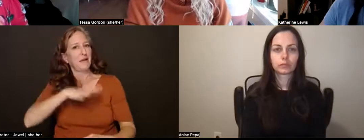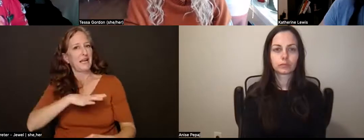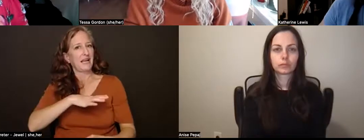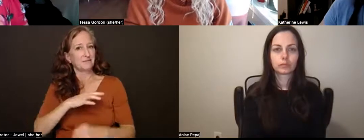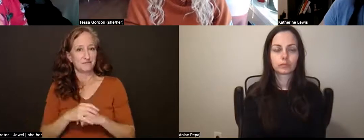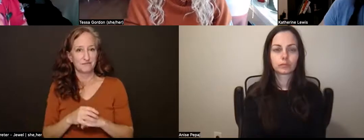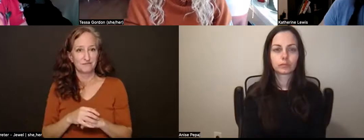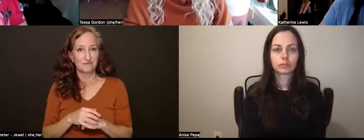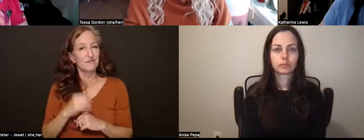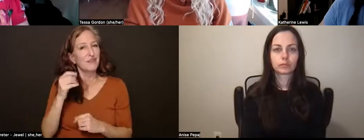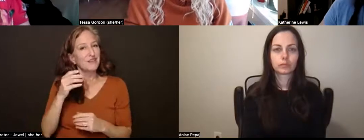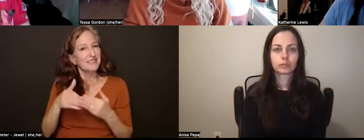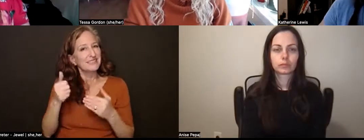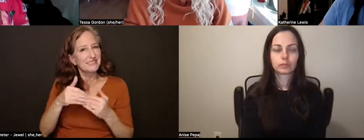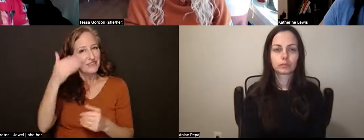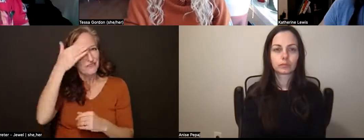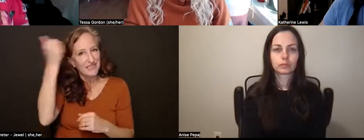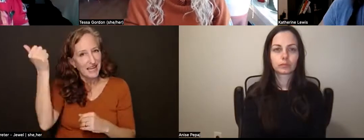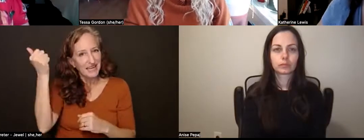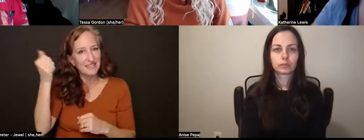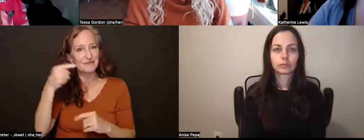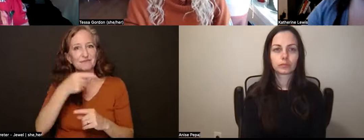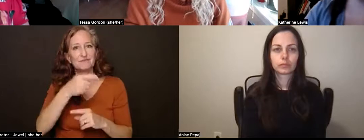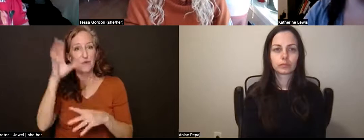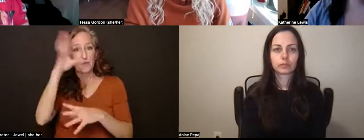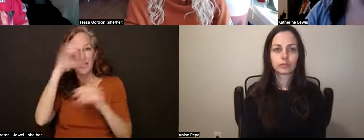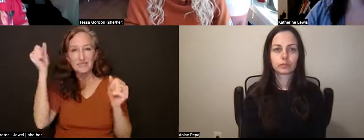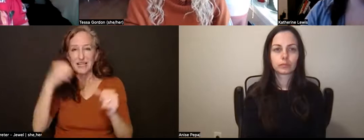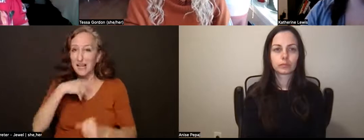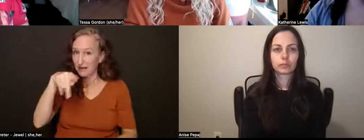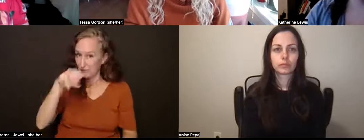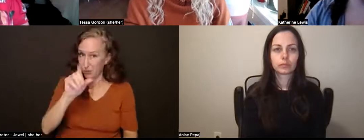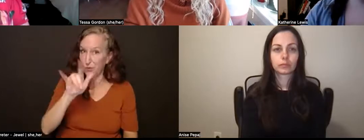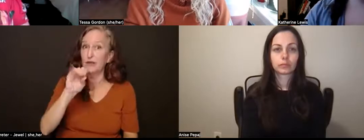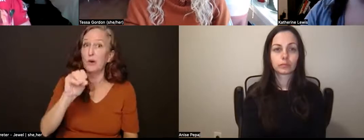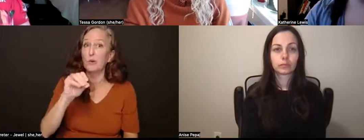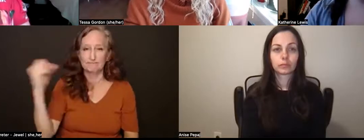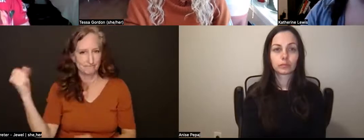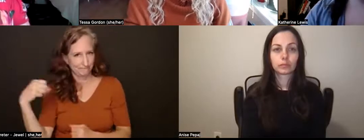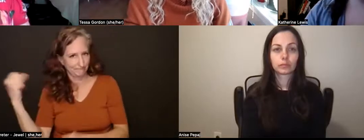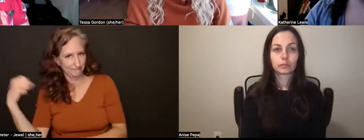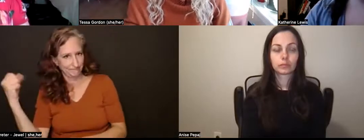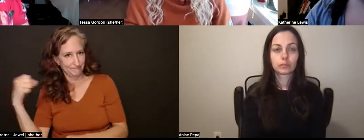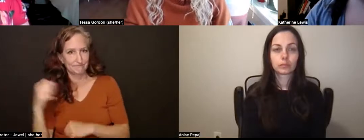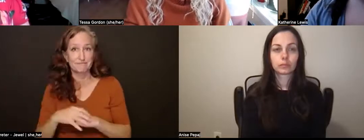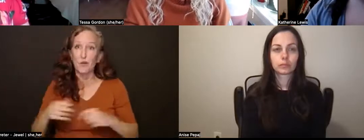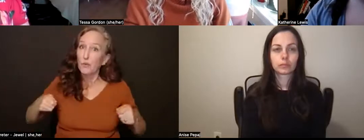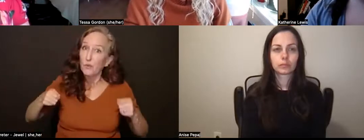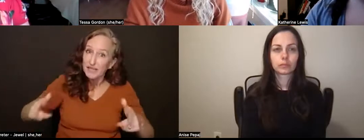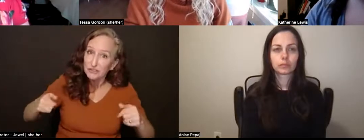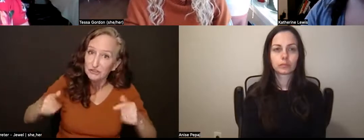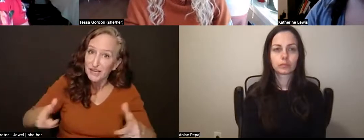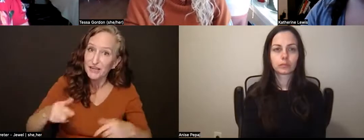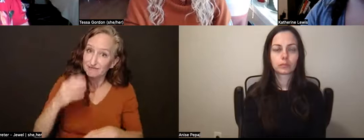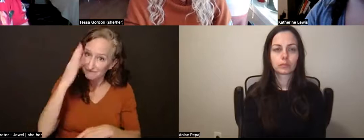We forget that he had the touch of polio, and he used a wheelchair, but then